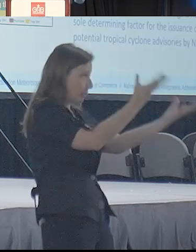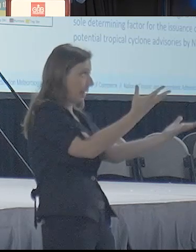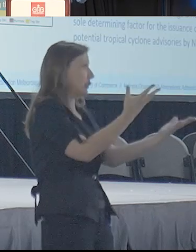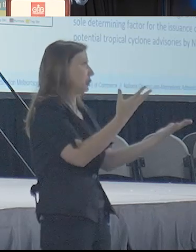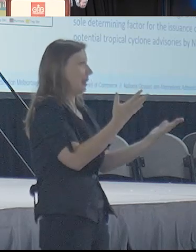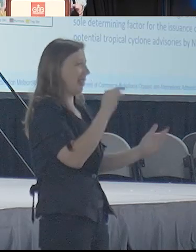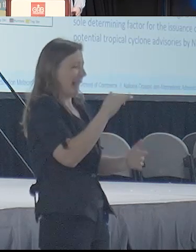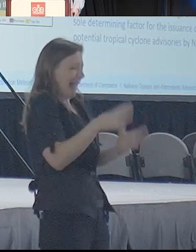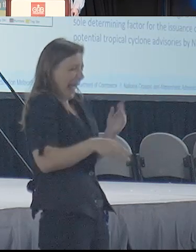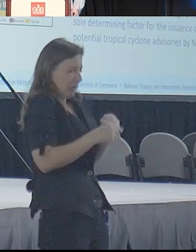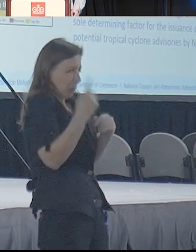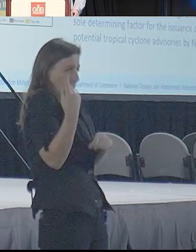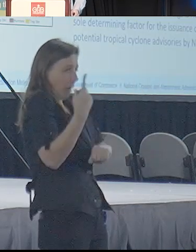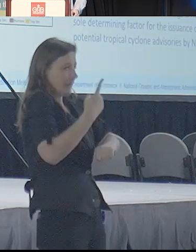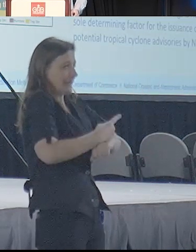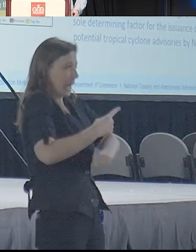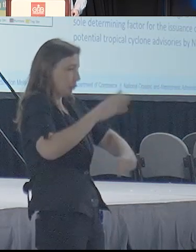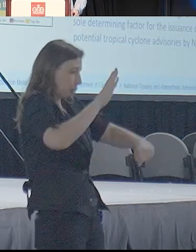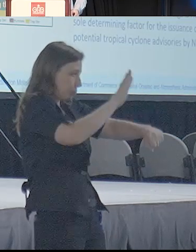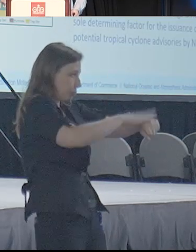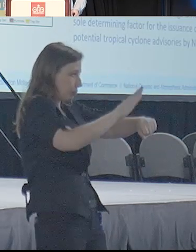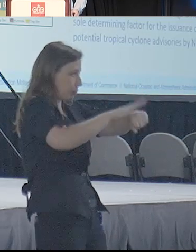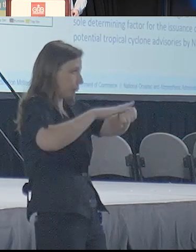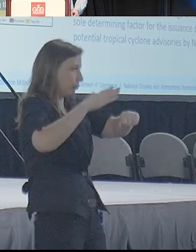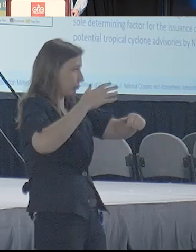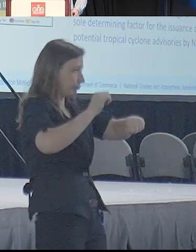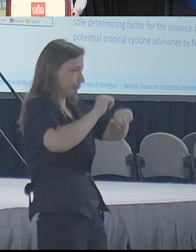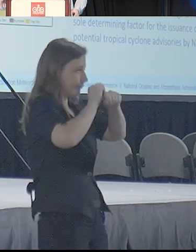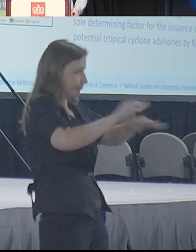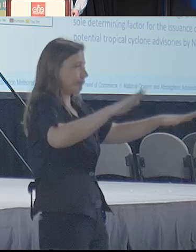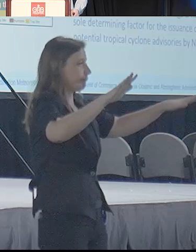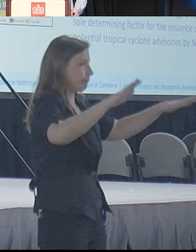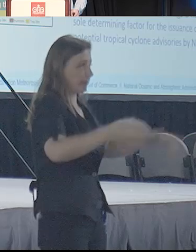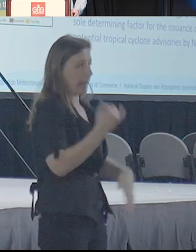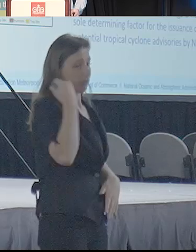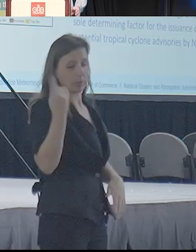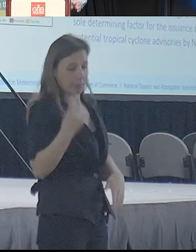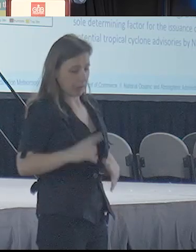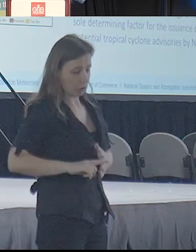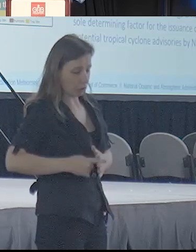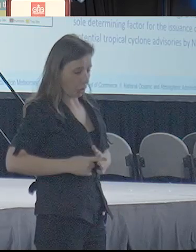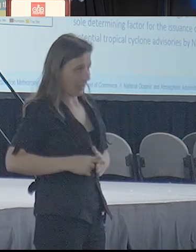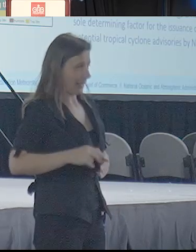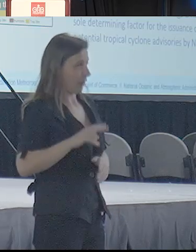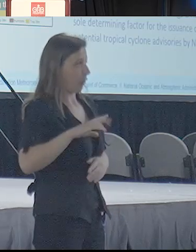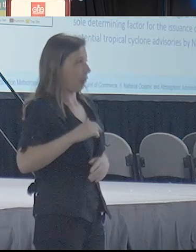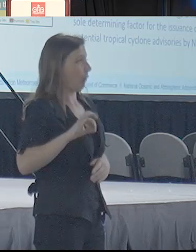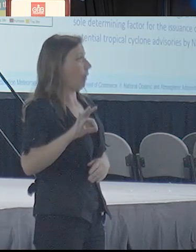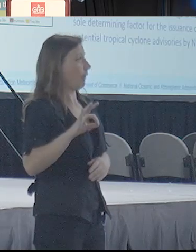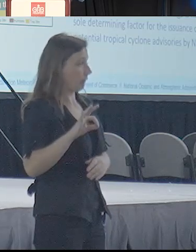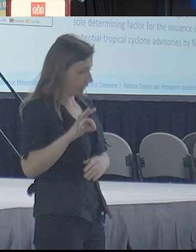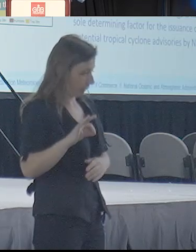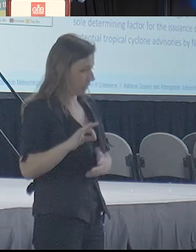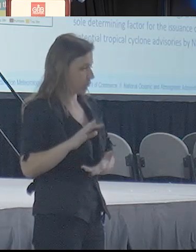us an extra day potentially of notification of something that's forming, say, in the Southern Gulf or Northwest Caribbean. So in other words, the tropical